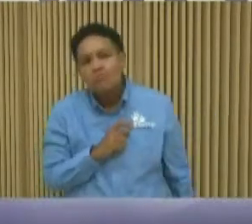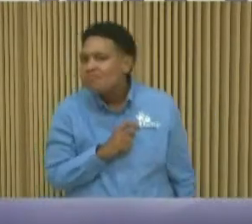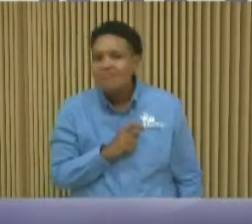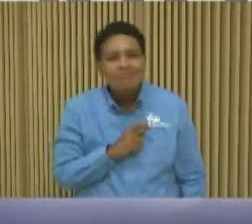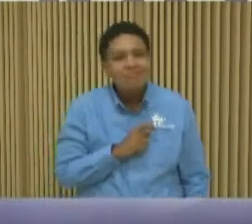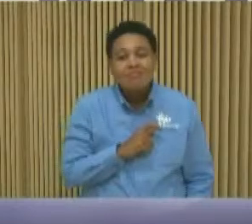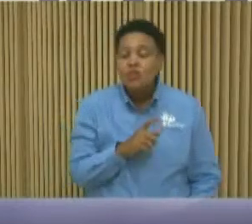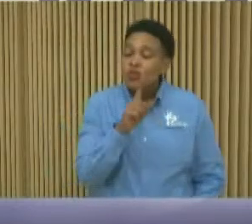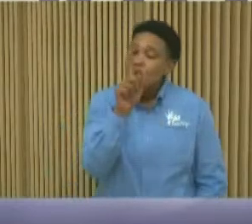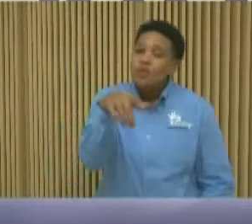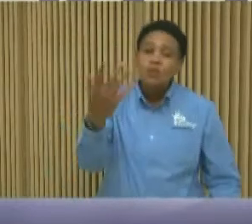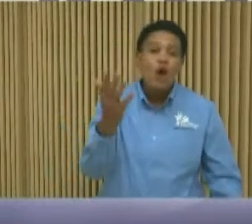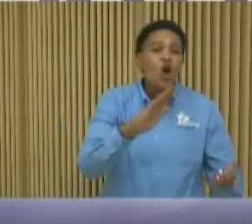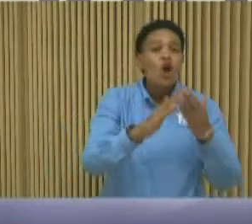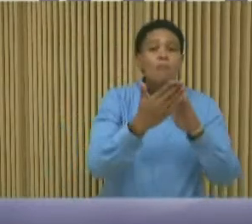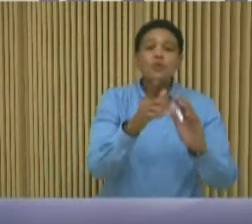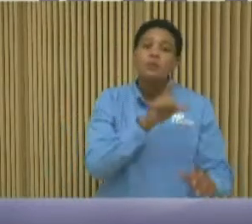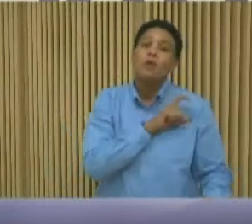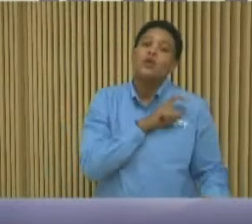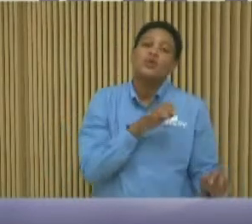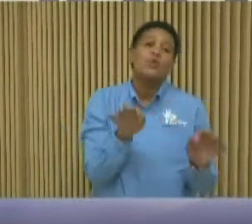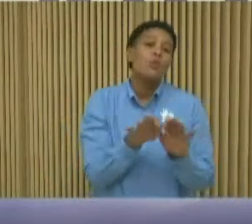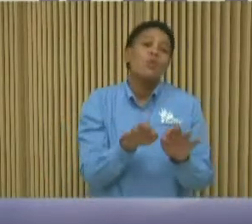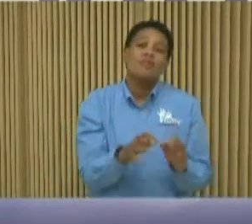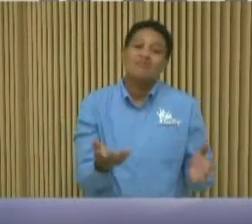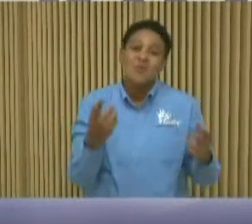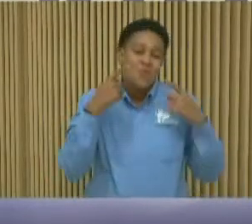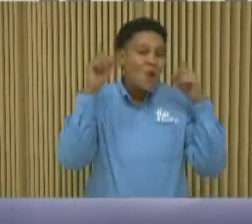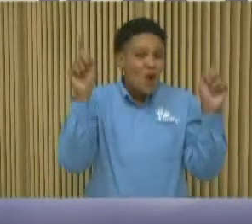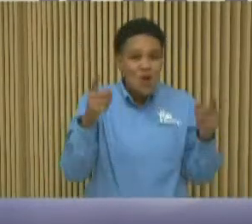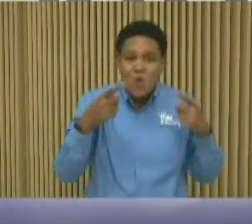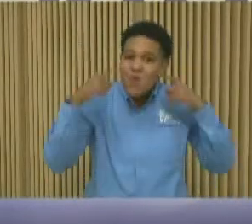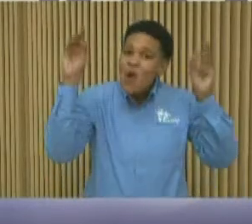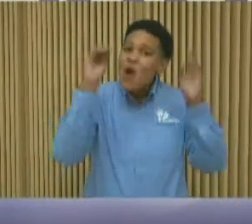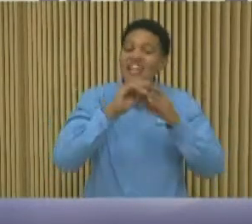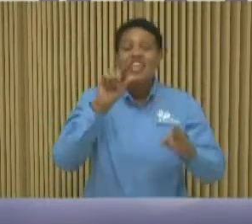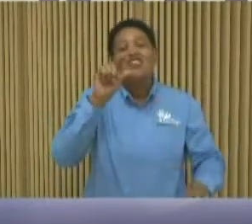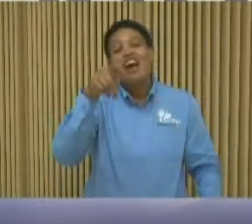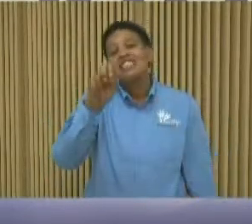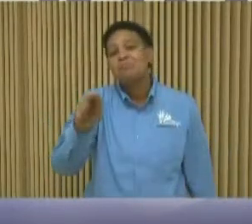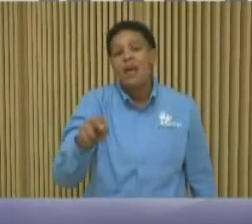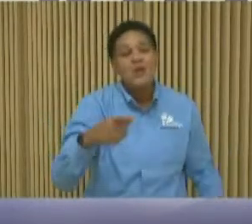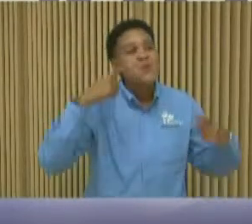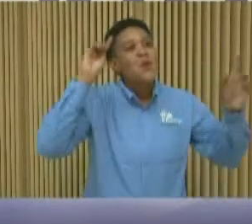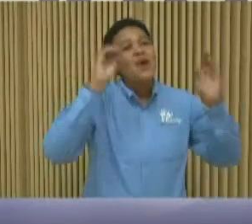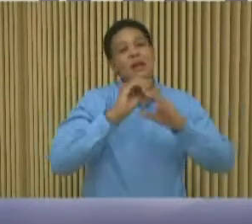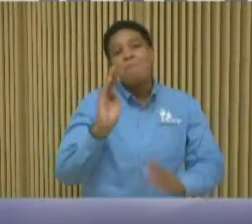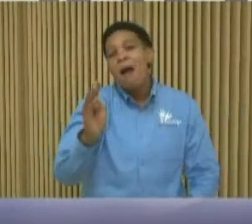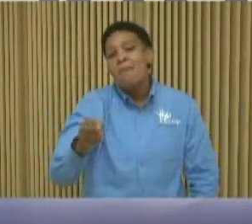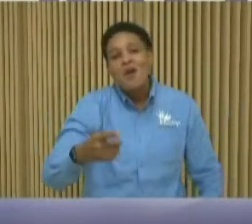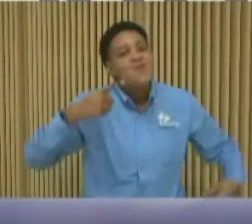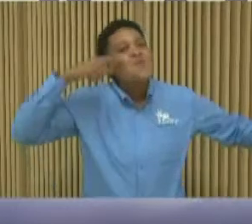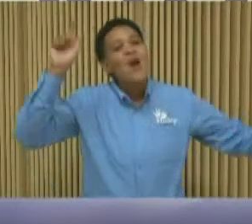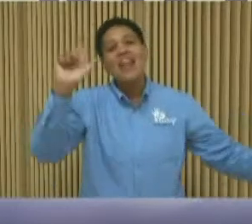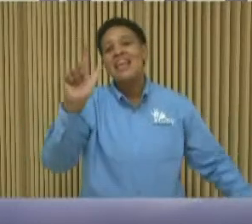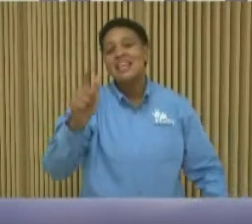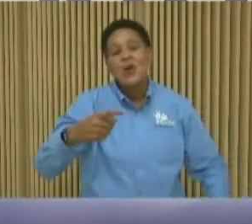works. It works in Grand Spend. It works in Barbican. It works in Shortwood. Works in Ligoni.